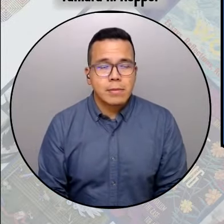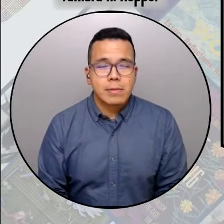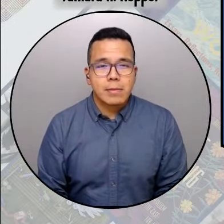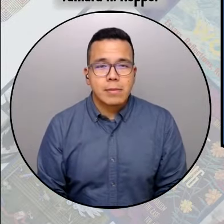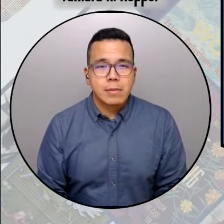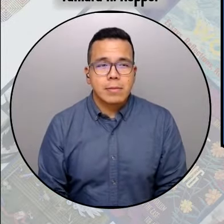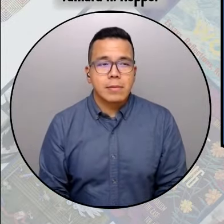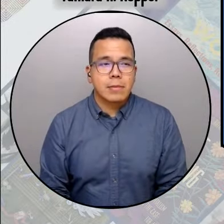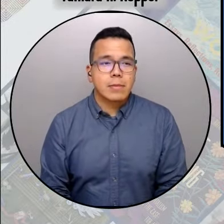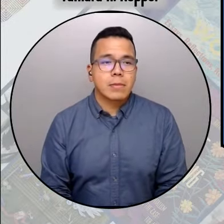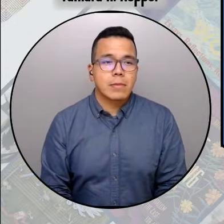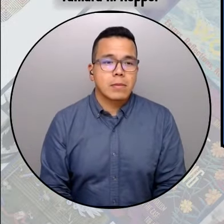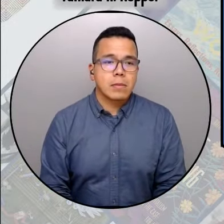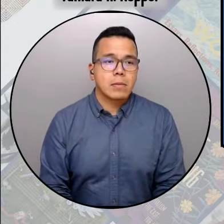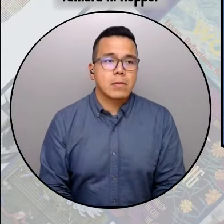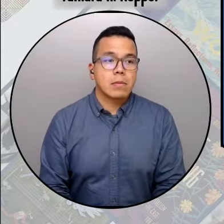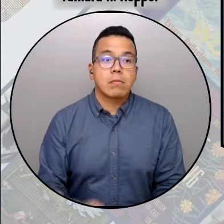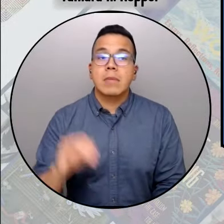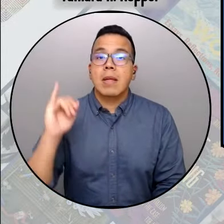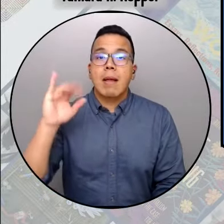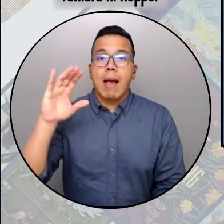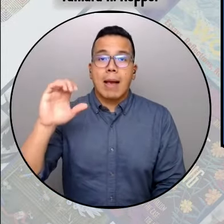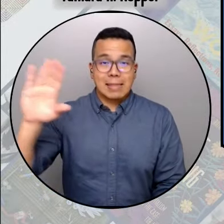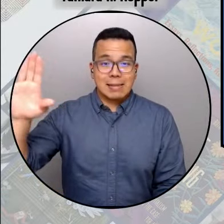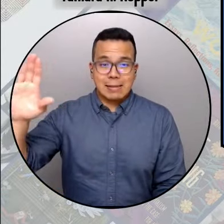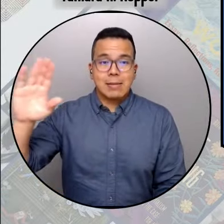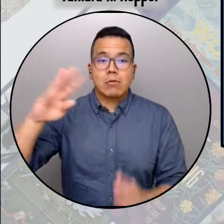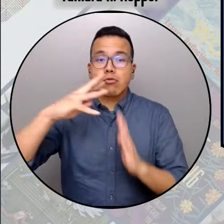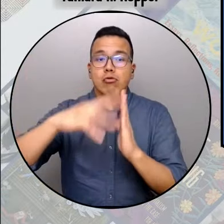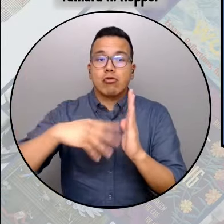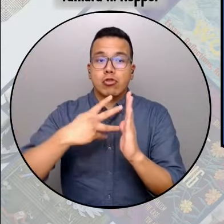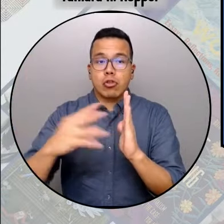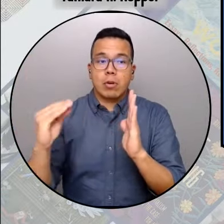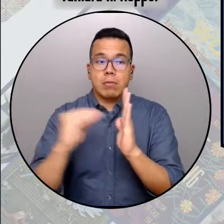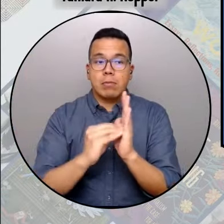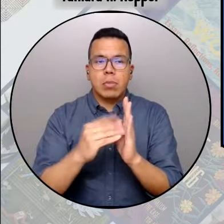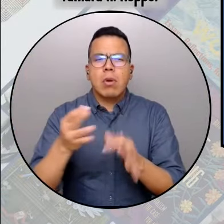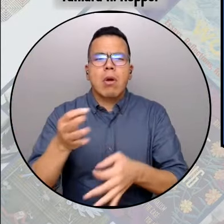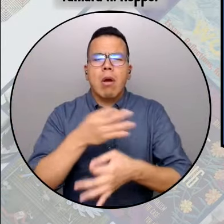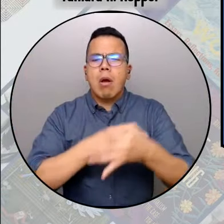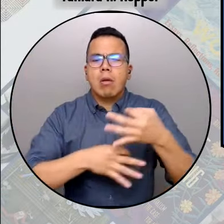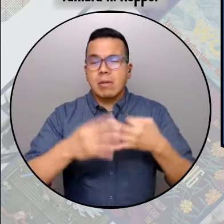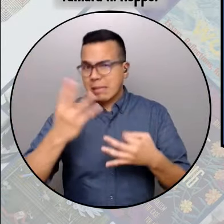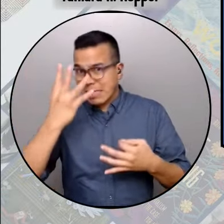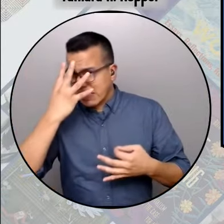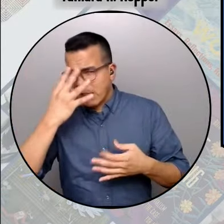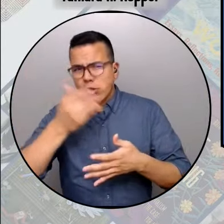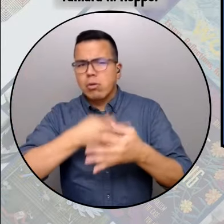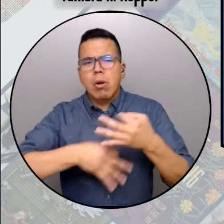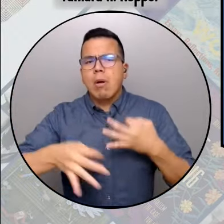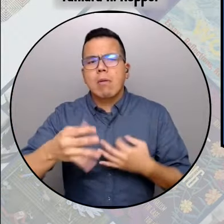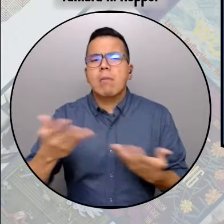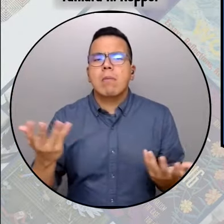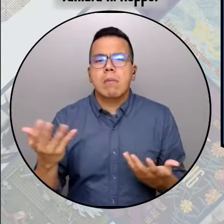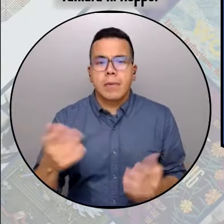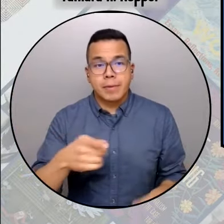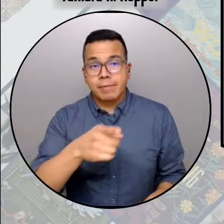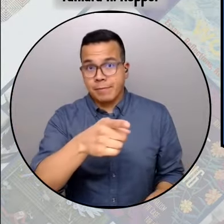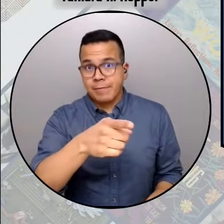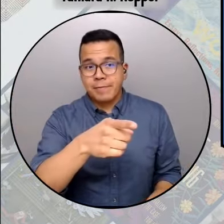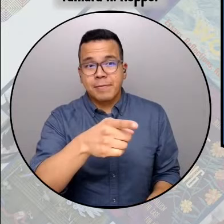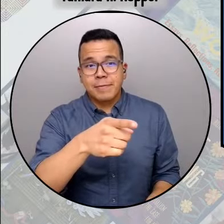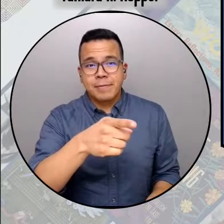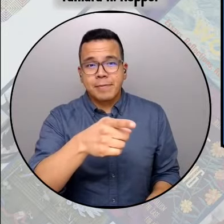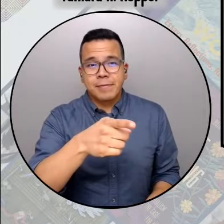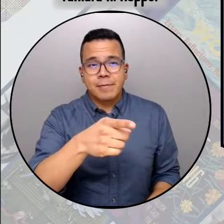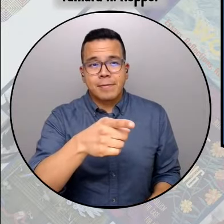an infographic that ICE put together, right? Alternatives to detention. Okay? And so here, this